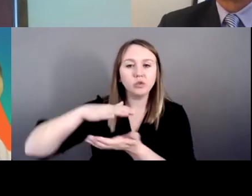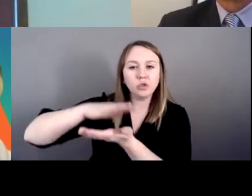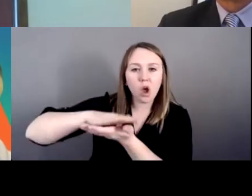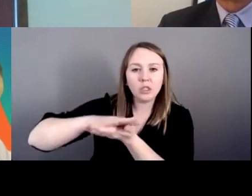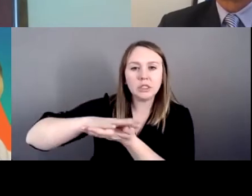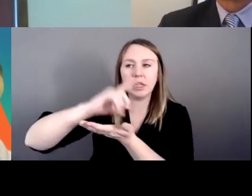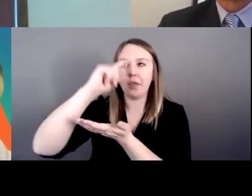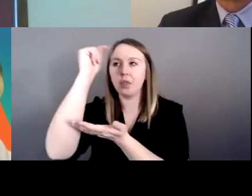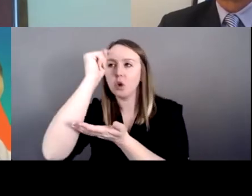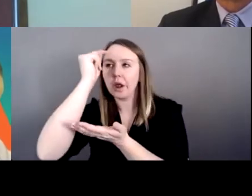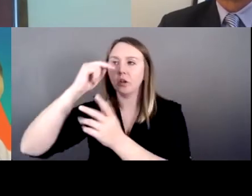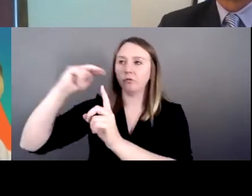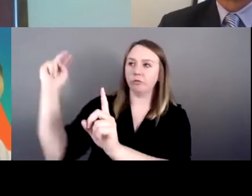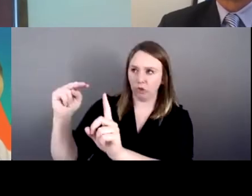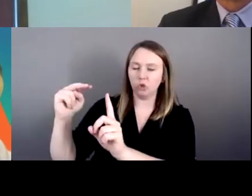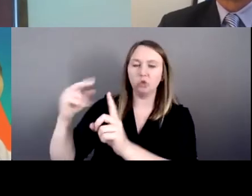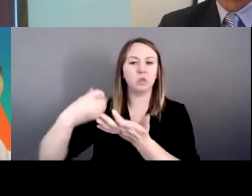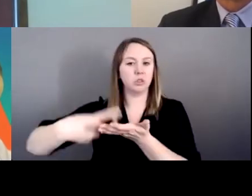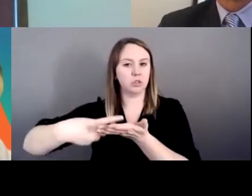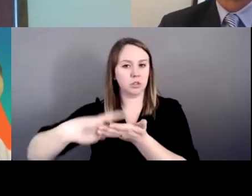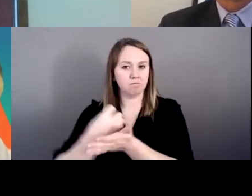talk about